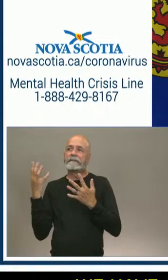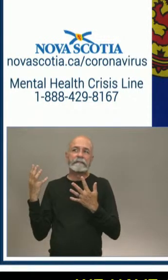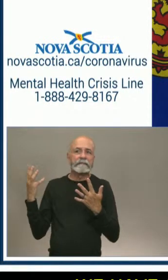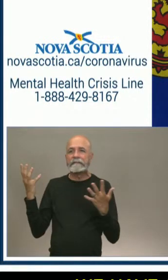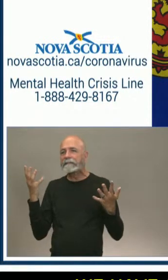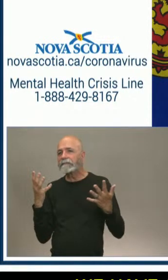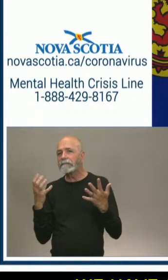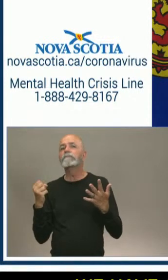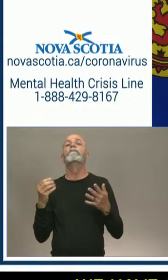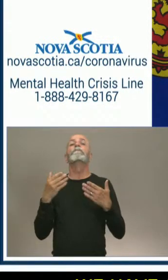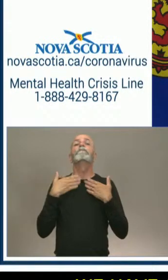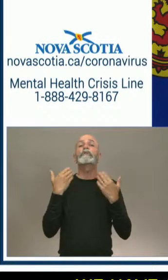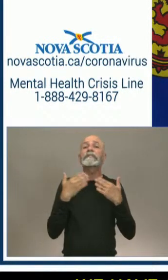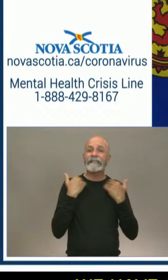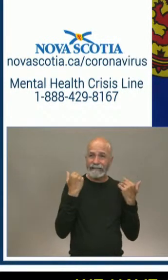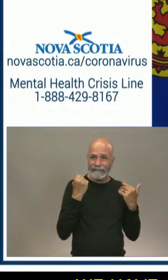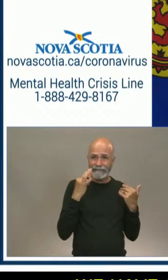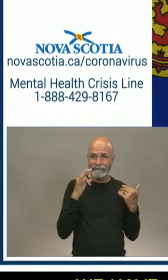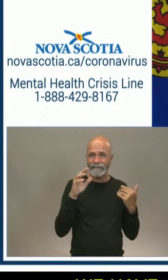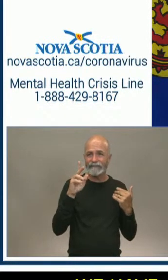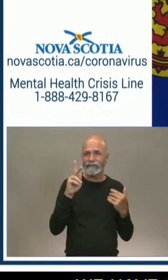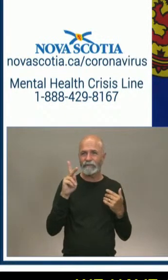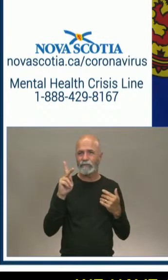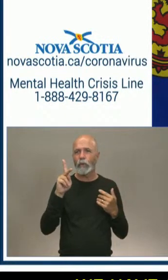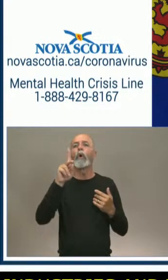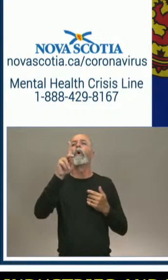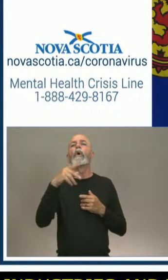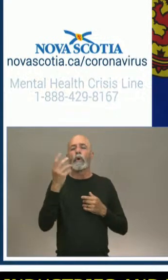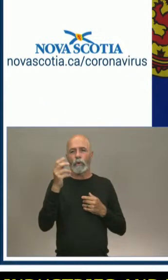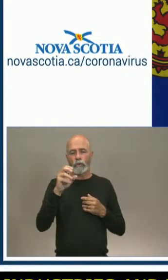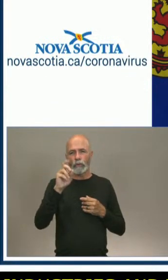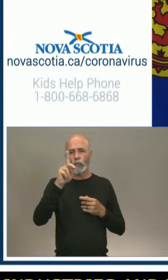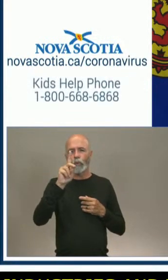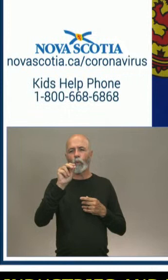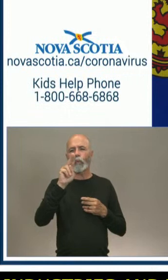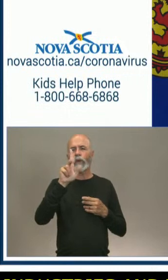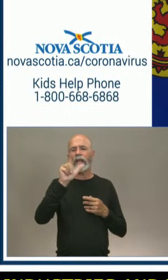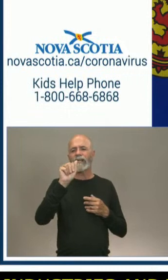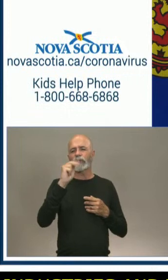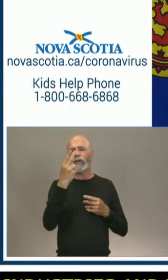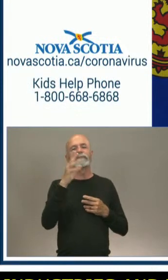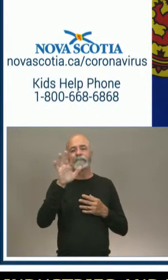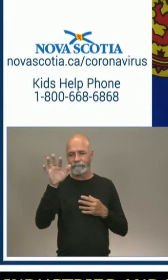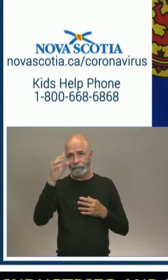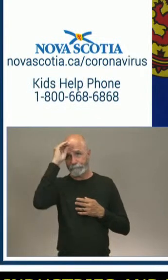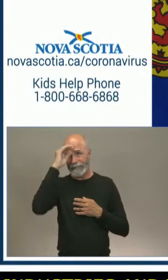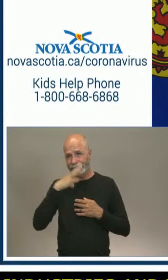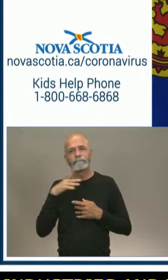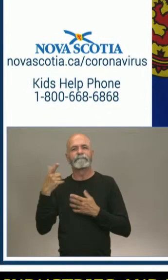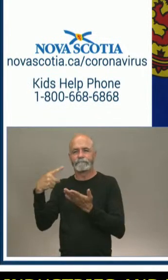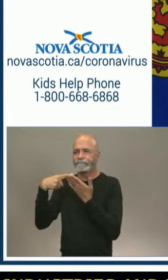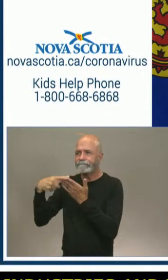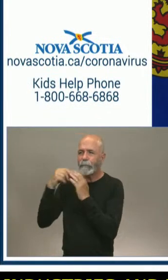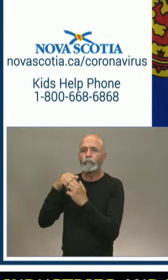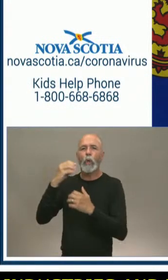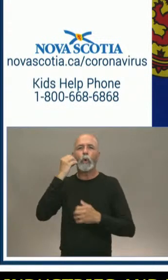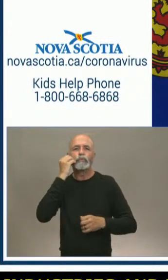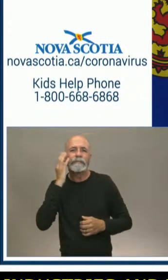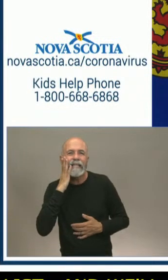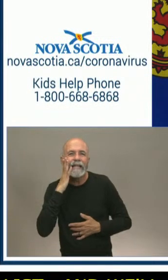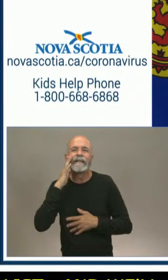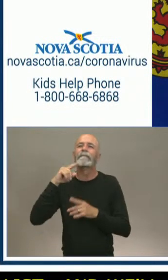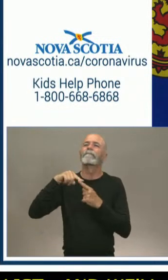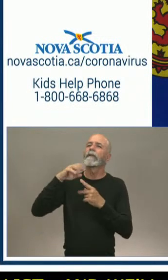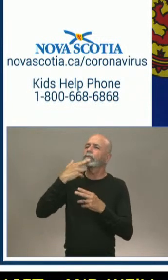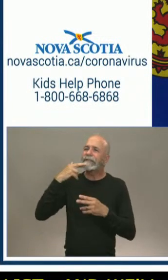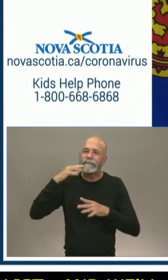had discussions just as recently as yesterday with hotels. I'm going to continue to listen to some of their ideas they're putting forward